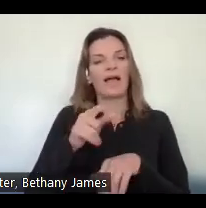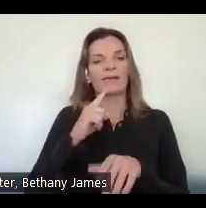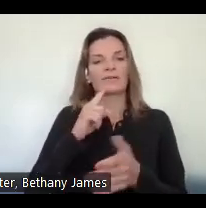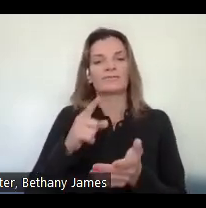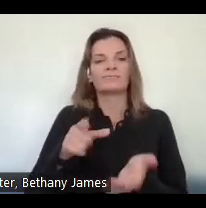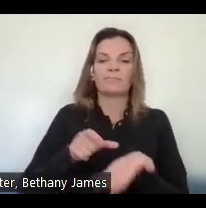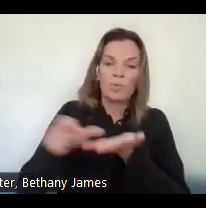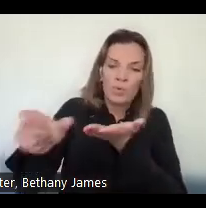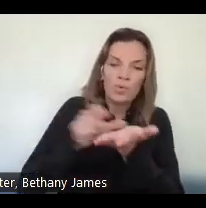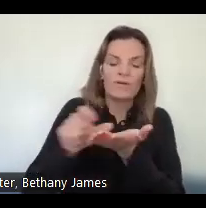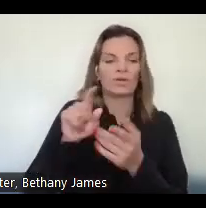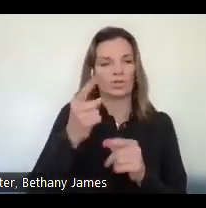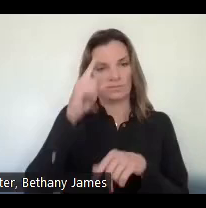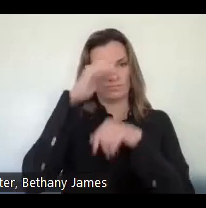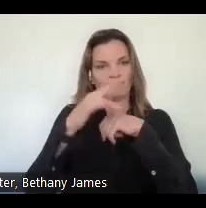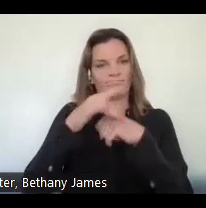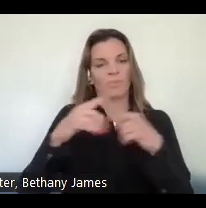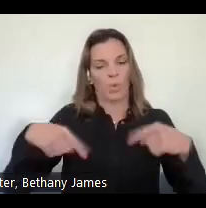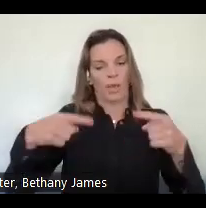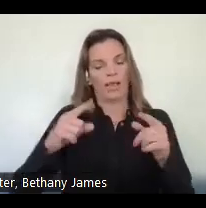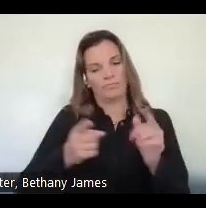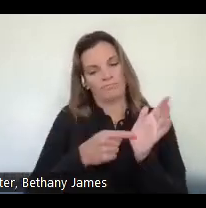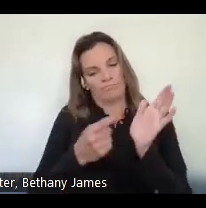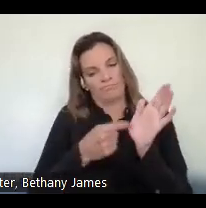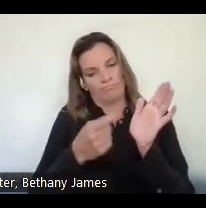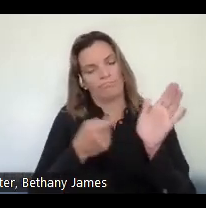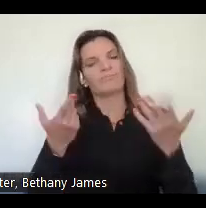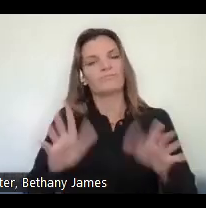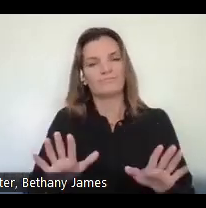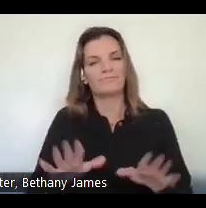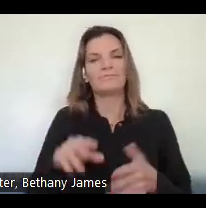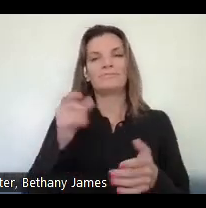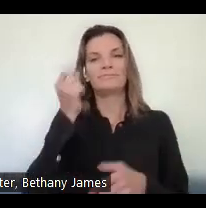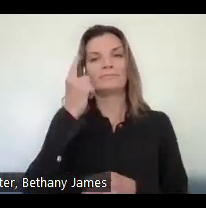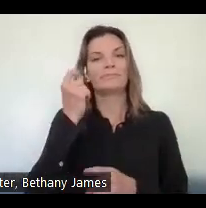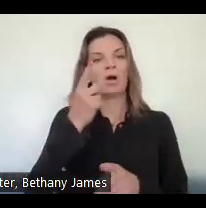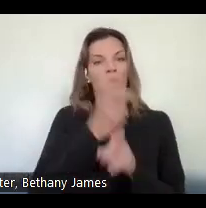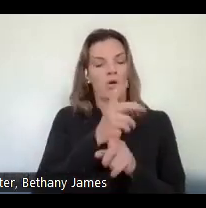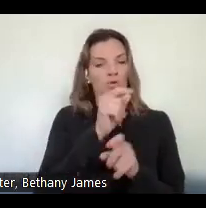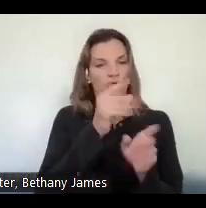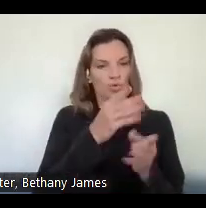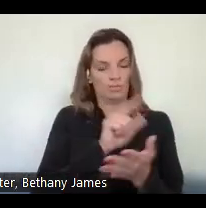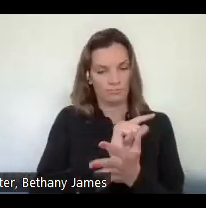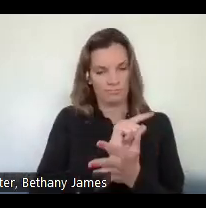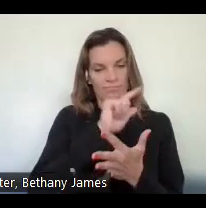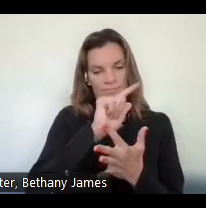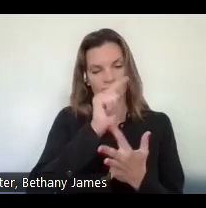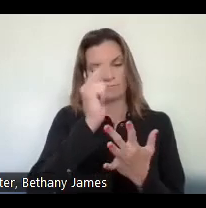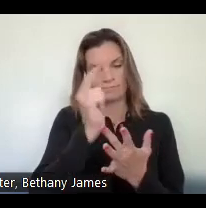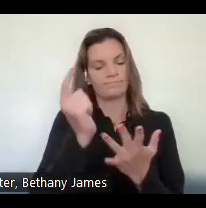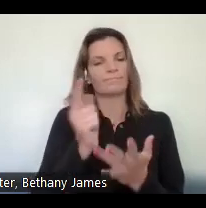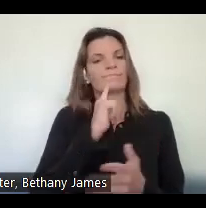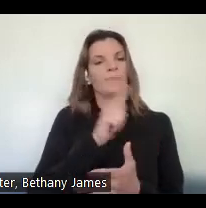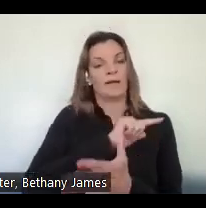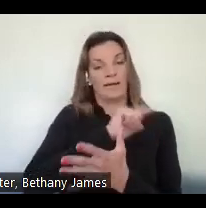wheels. Ritualistic behaviors are very difficult for them to move from one routine to another.